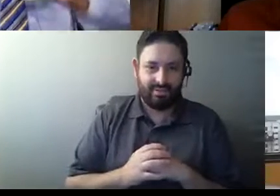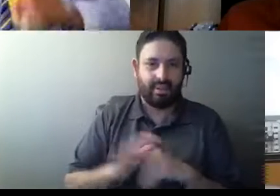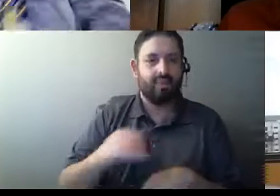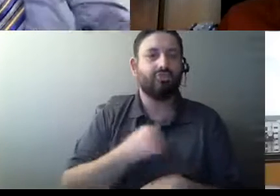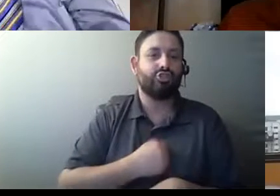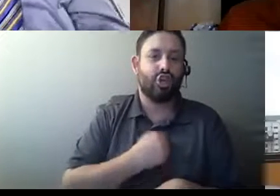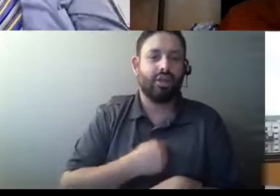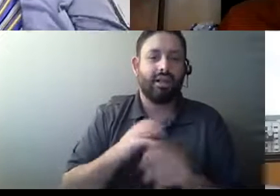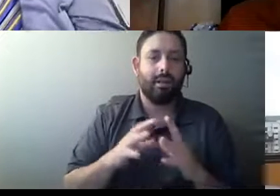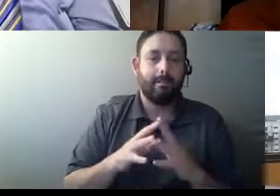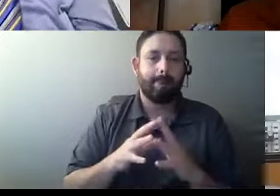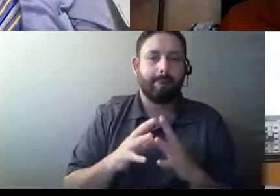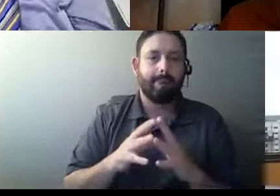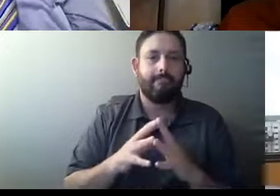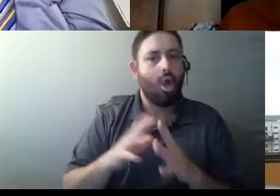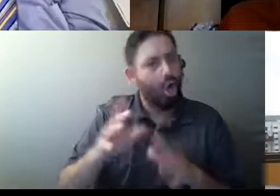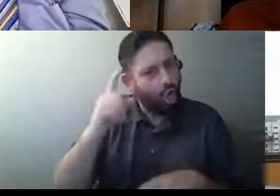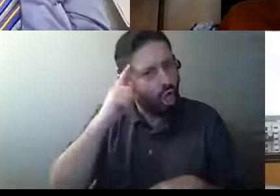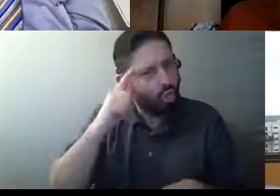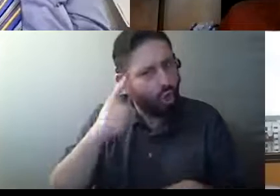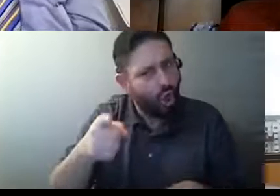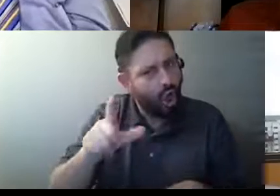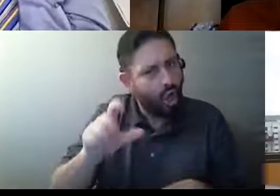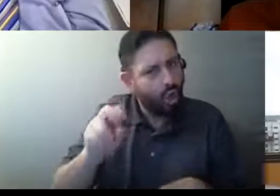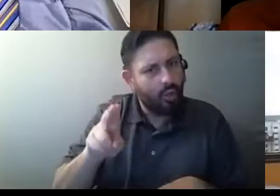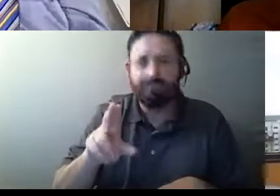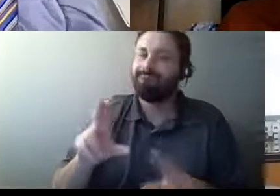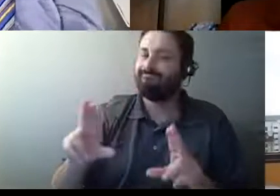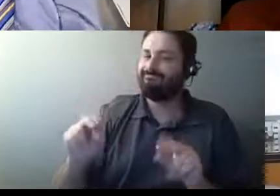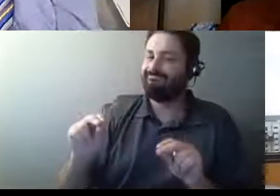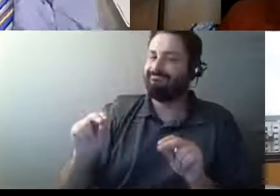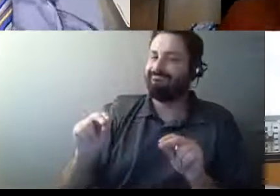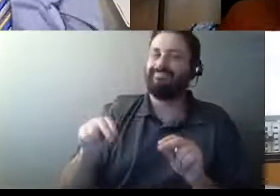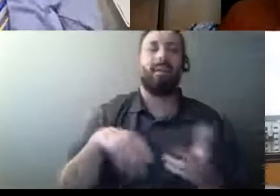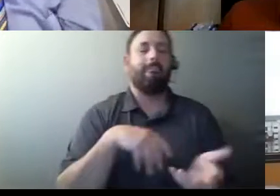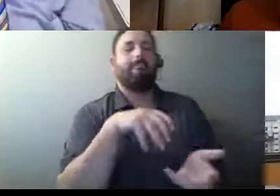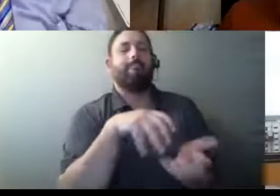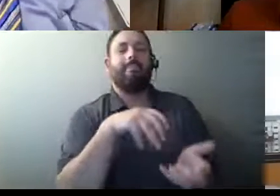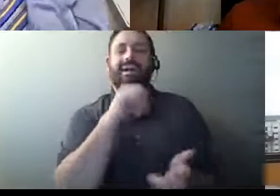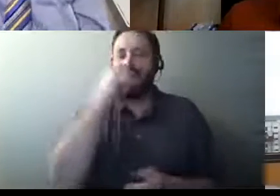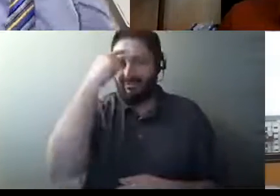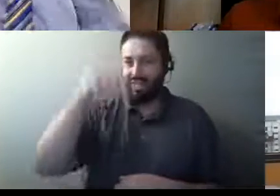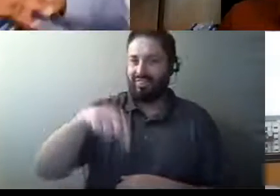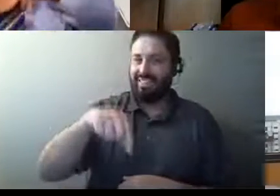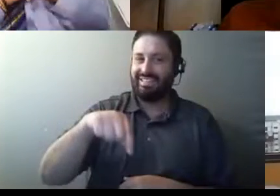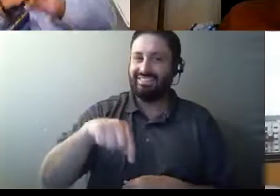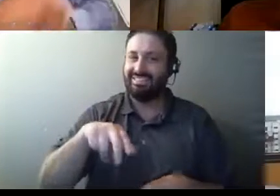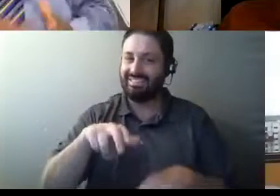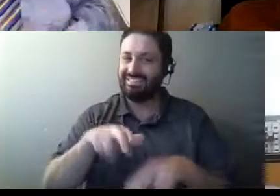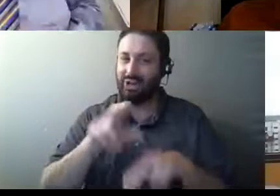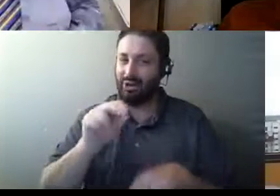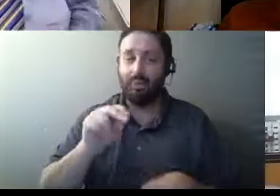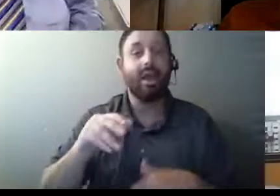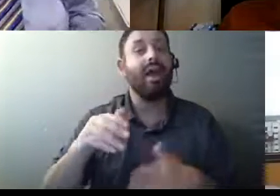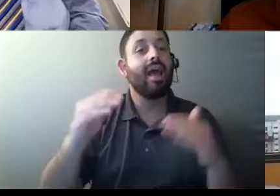sorry. Thought he was. No. Well, not for this seat for sure. The next